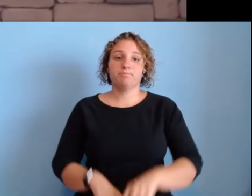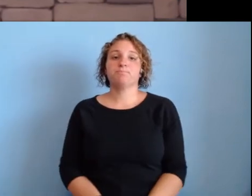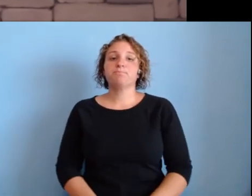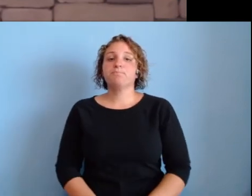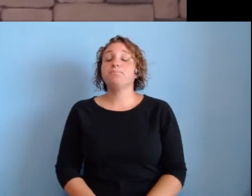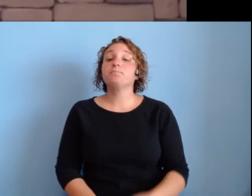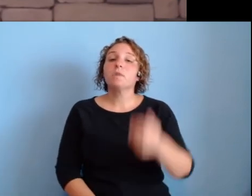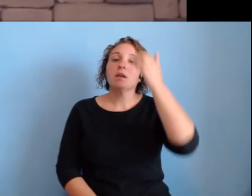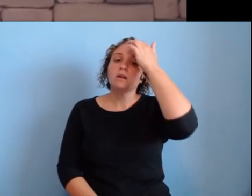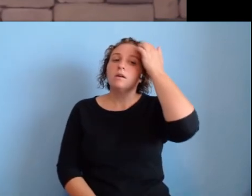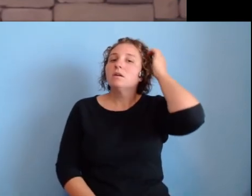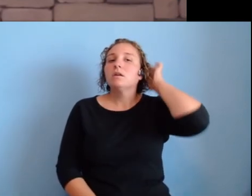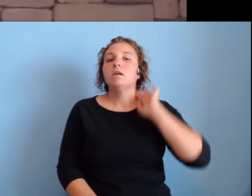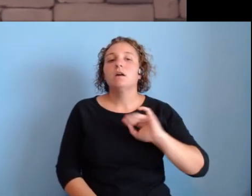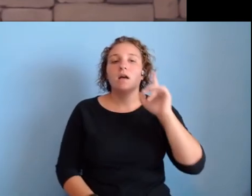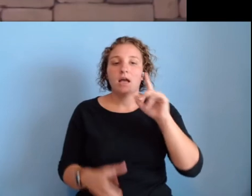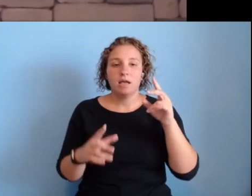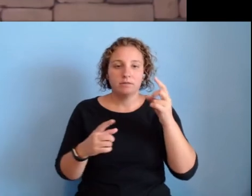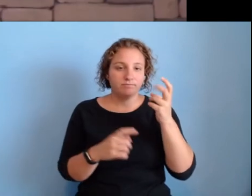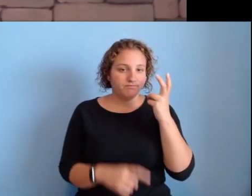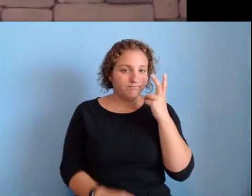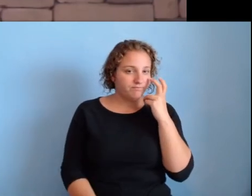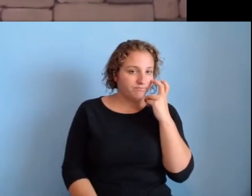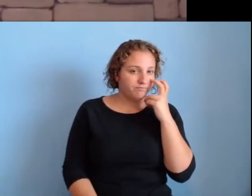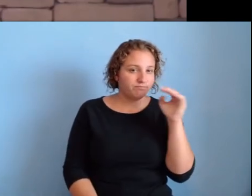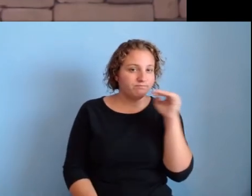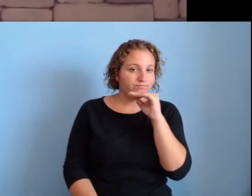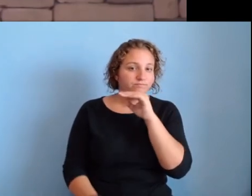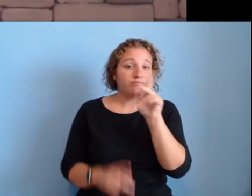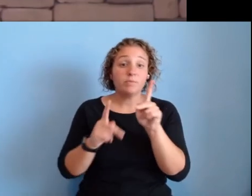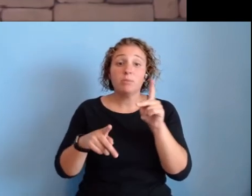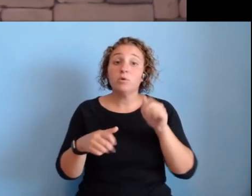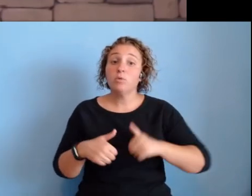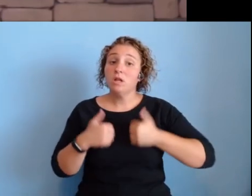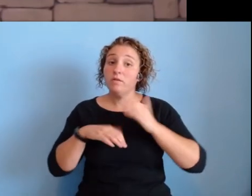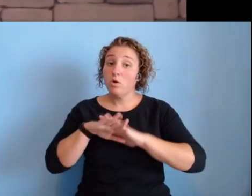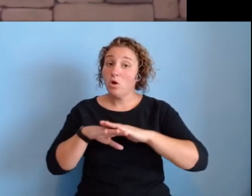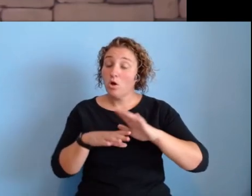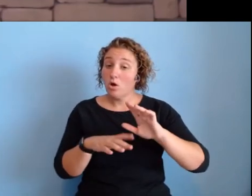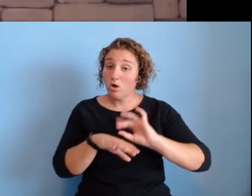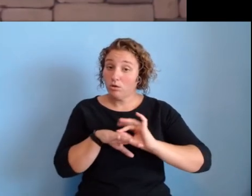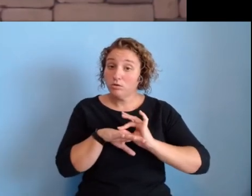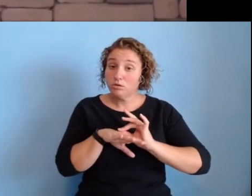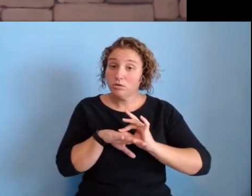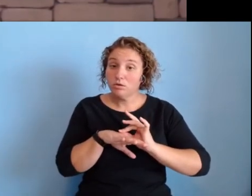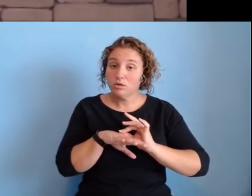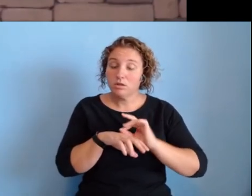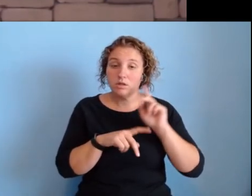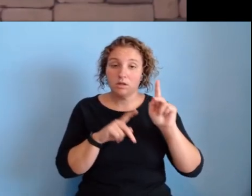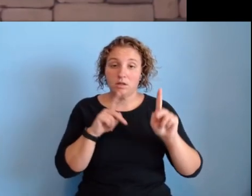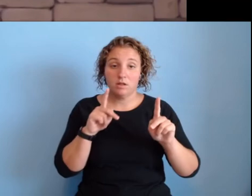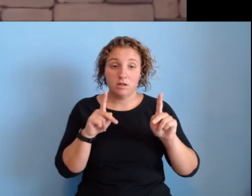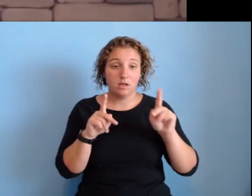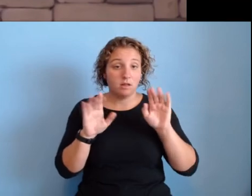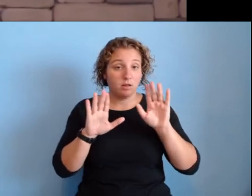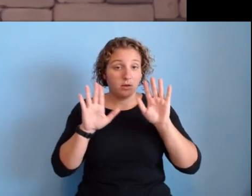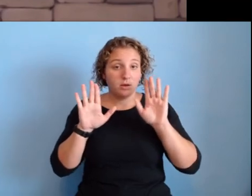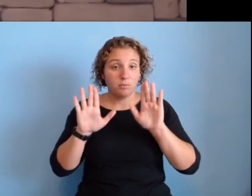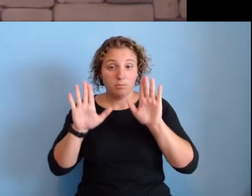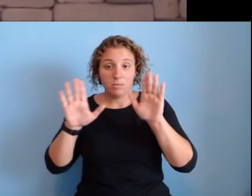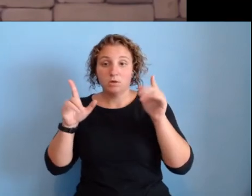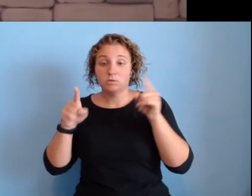And he deceiveth them that dwelleth on the earth. There's that title again. By the means, verse 14, of those miracles which he had power to do in the sight of the beast